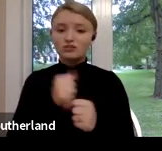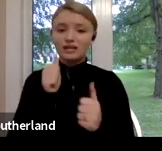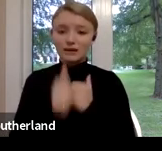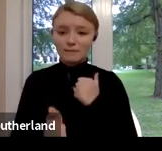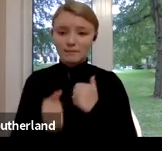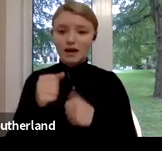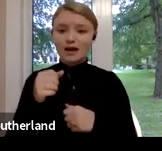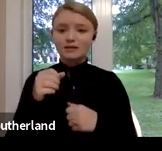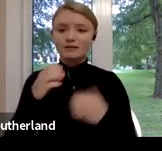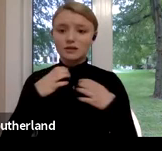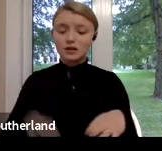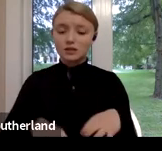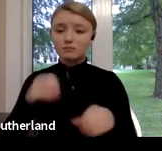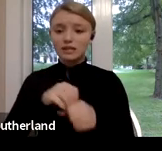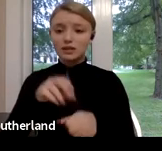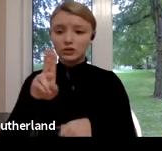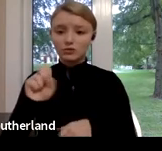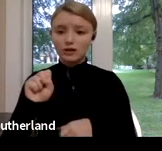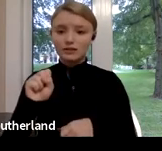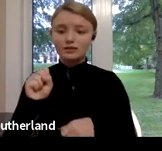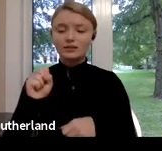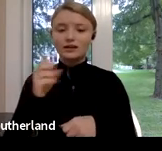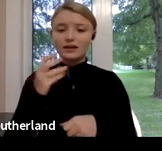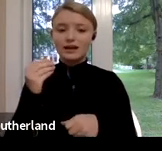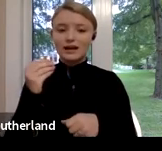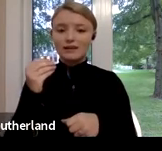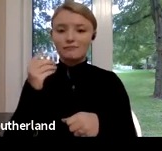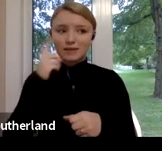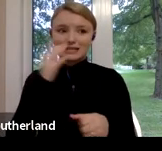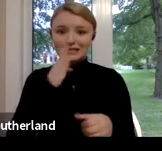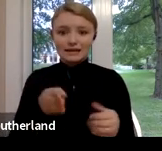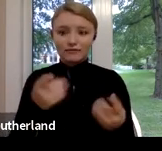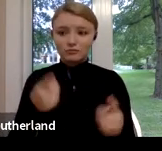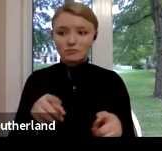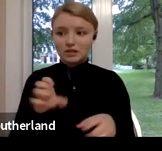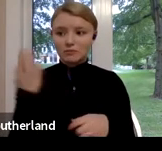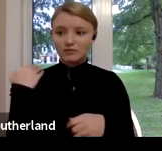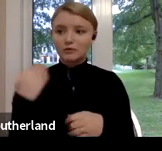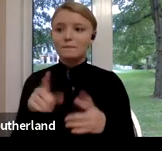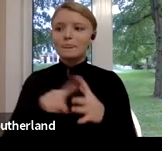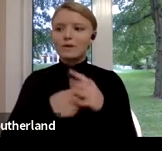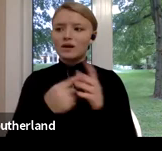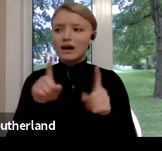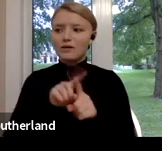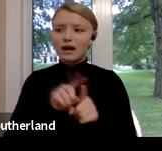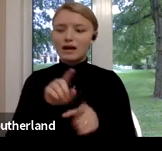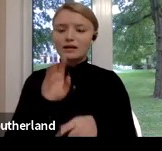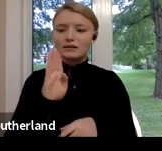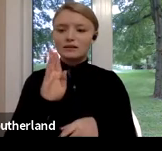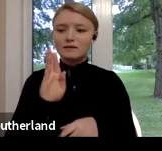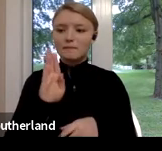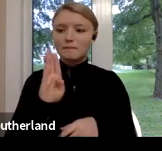it had never been done before. So it first started out as berry young juice, which was just the juice of the Ningxia